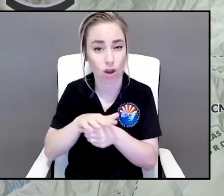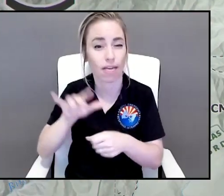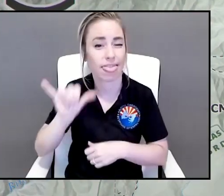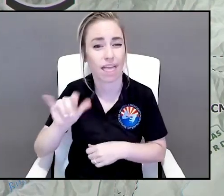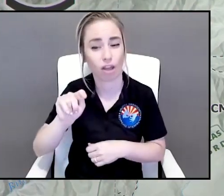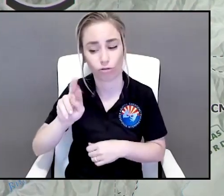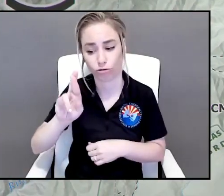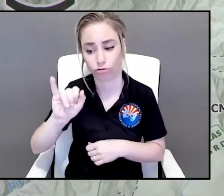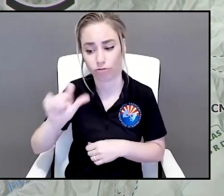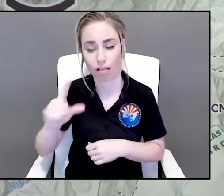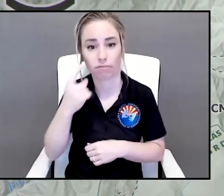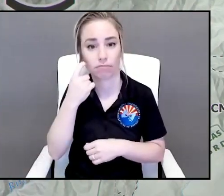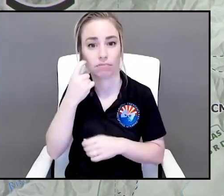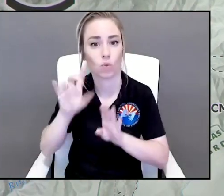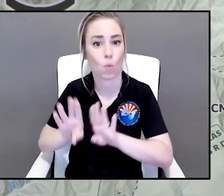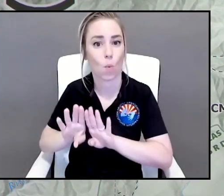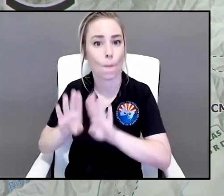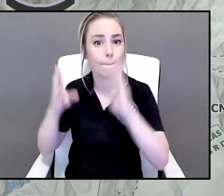up for